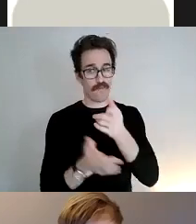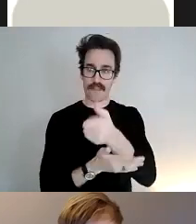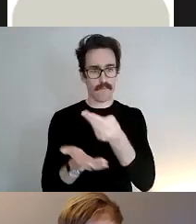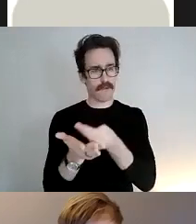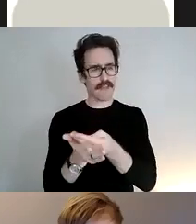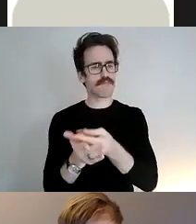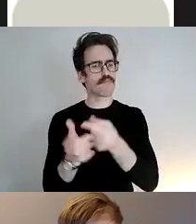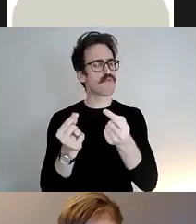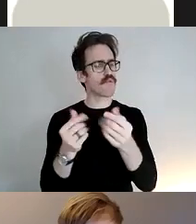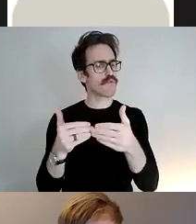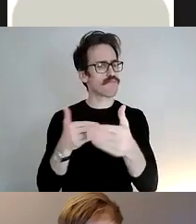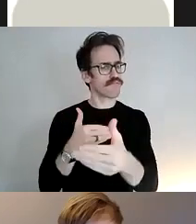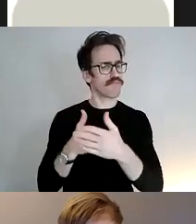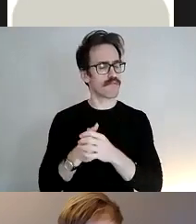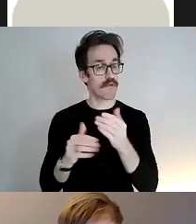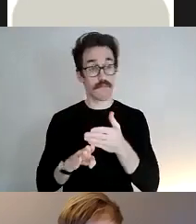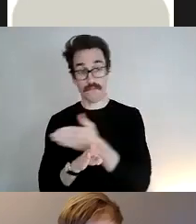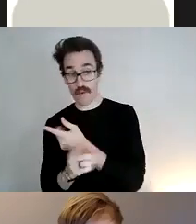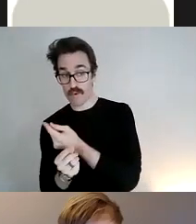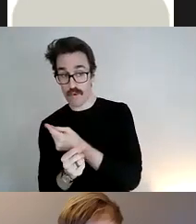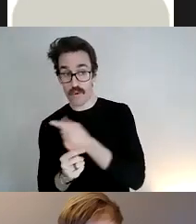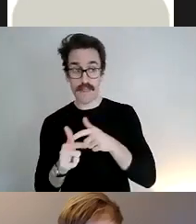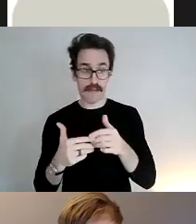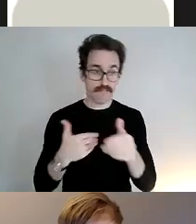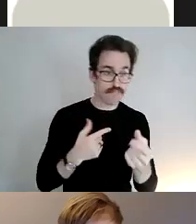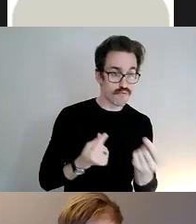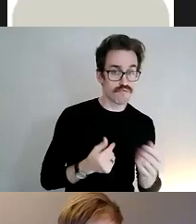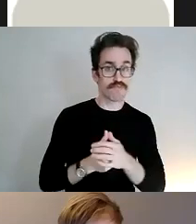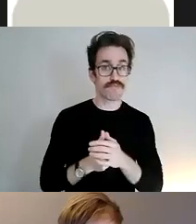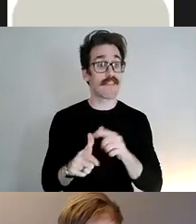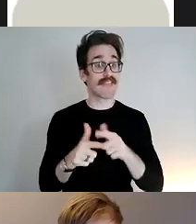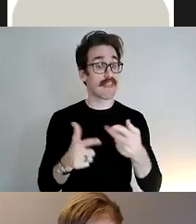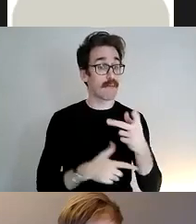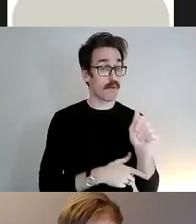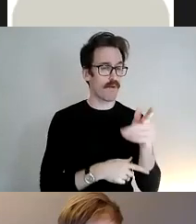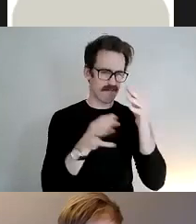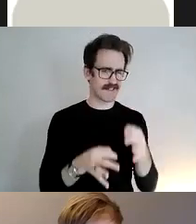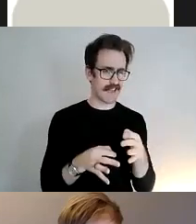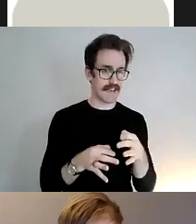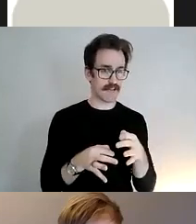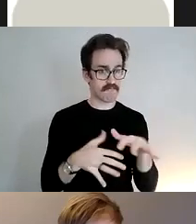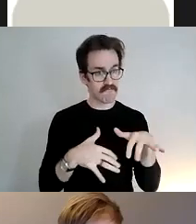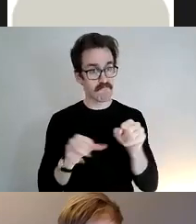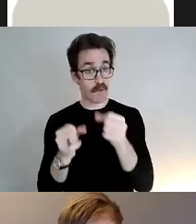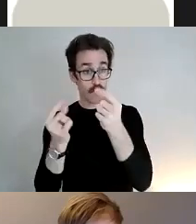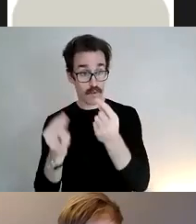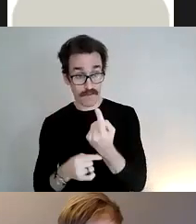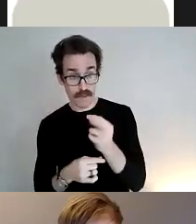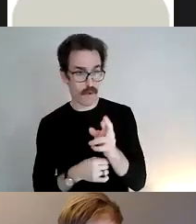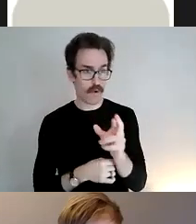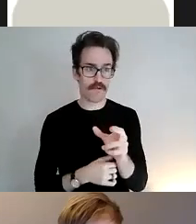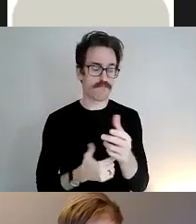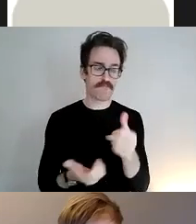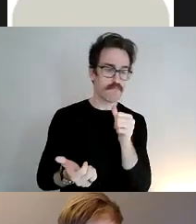at that point, perhaps the power of attorney decides what steps they need to take or not take. Sorry about that slide,